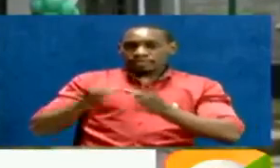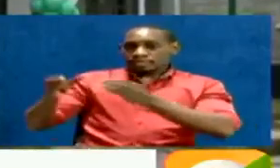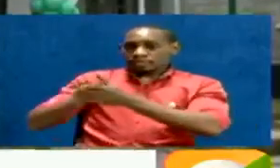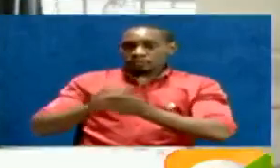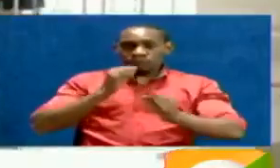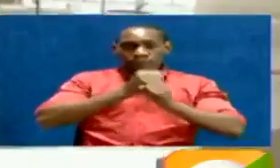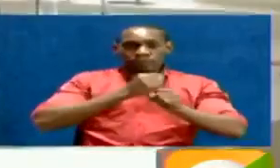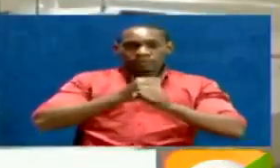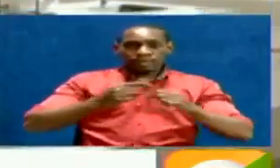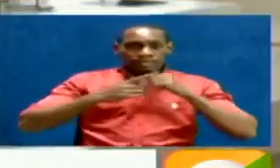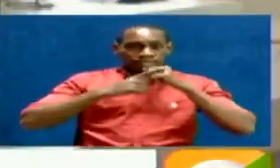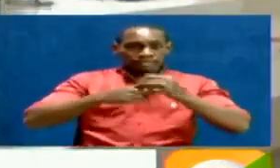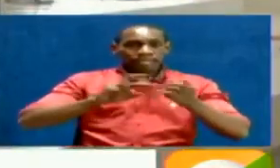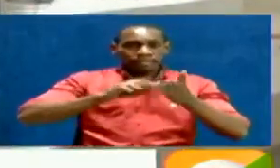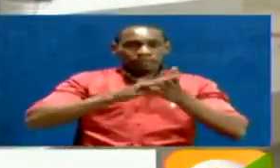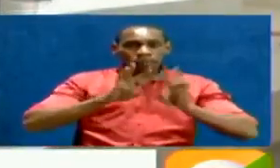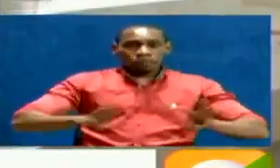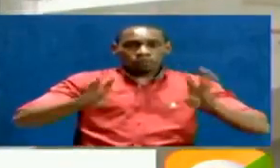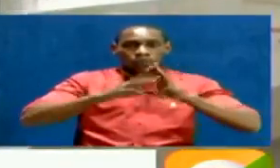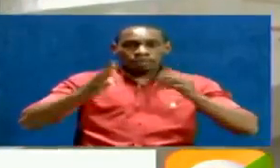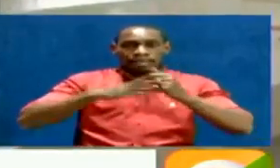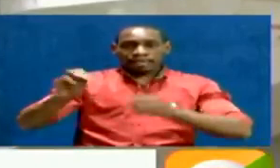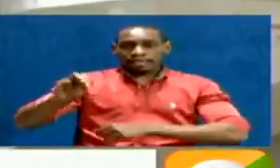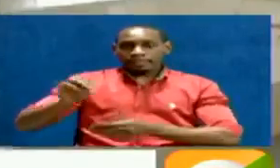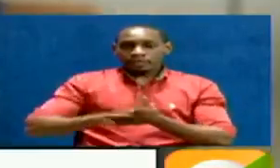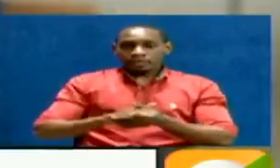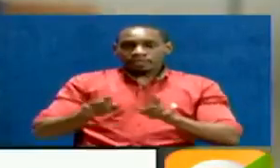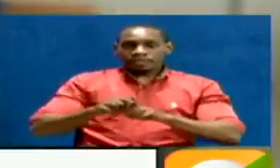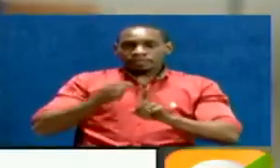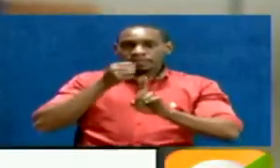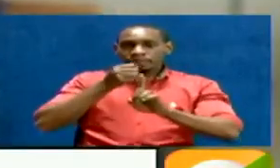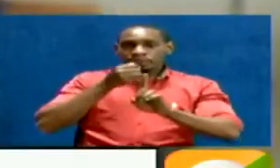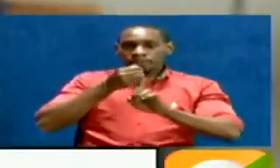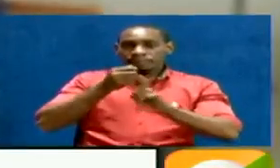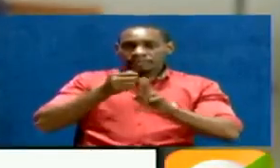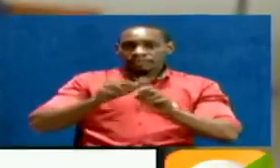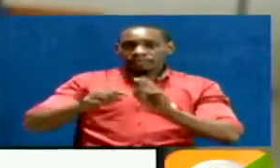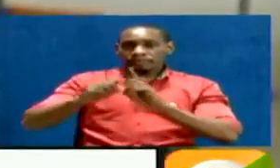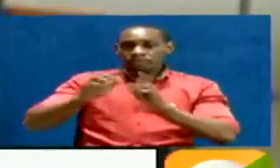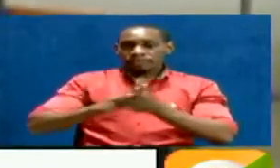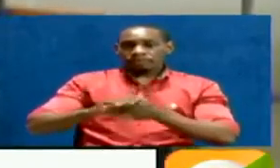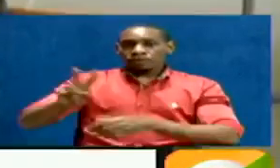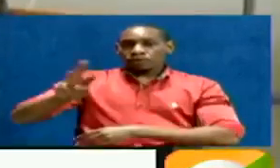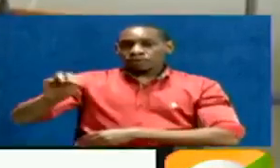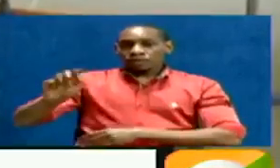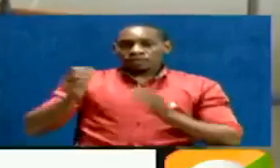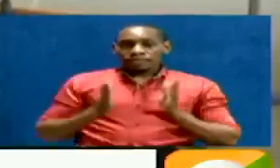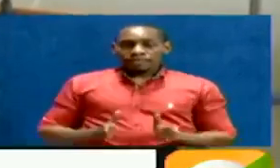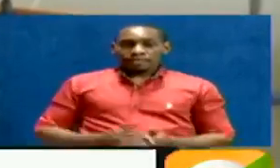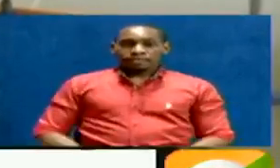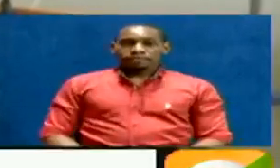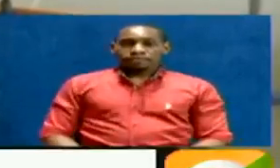over 600 projects worth 90 million shillings, positively impacting close to 2 million Kenyans.